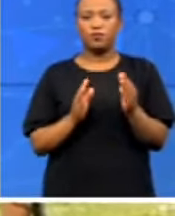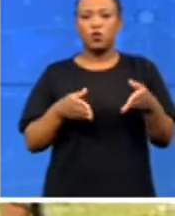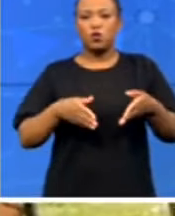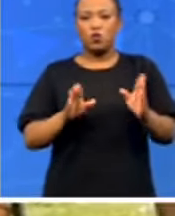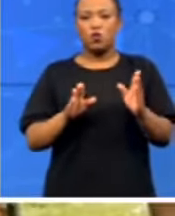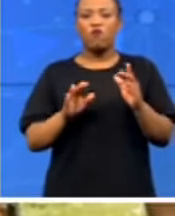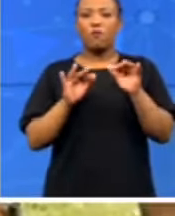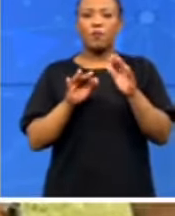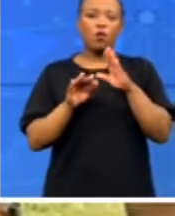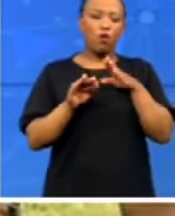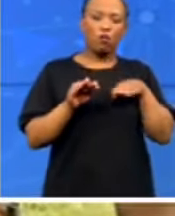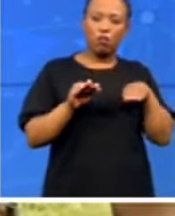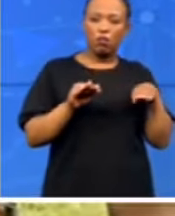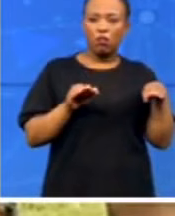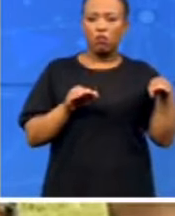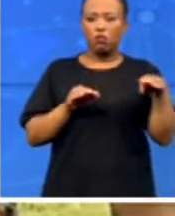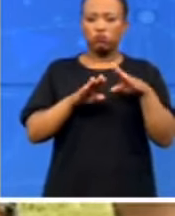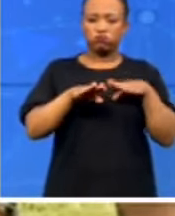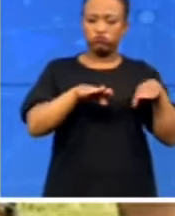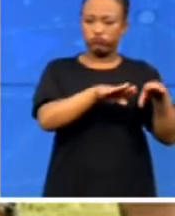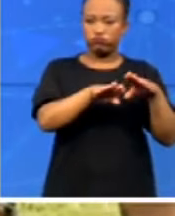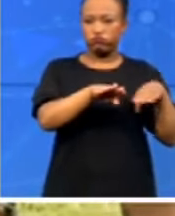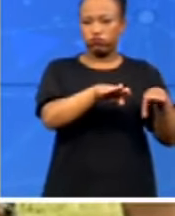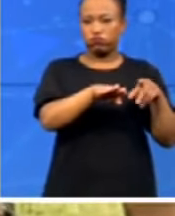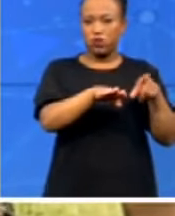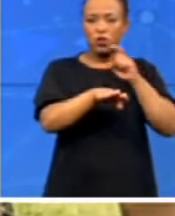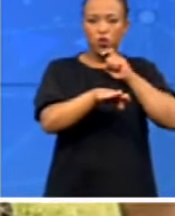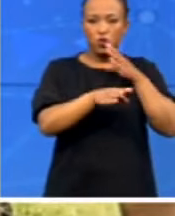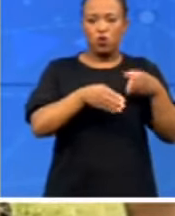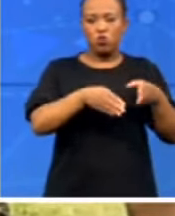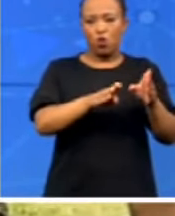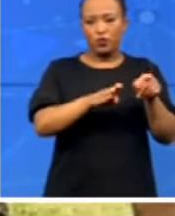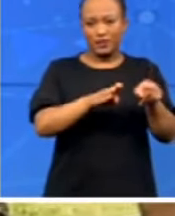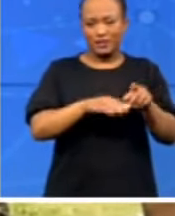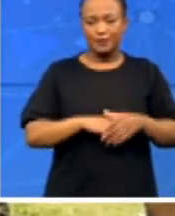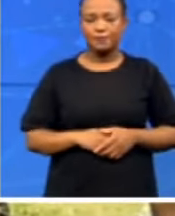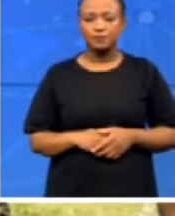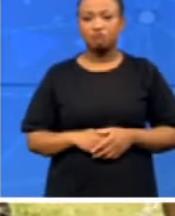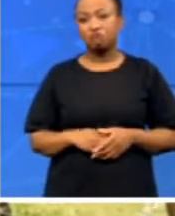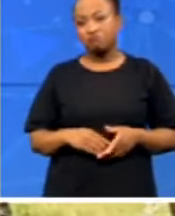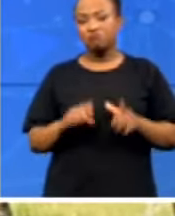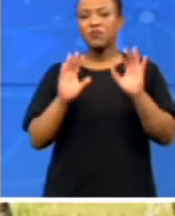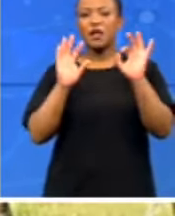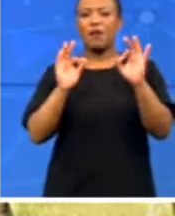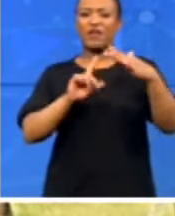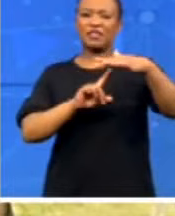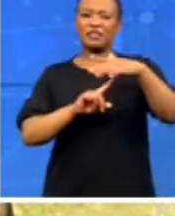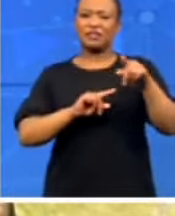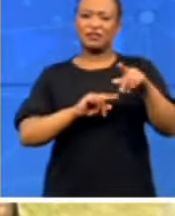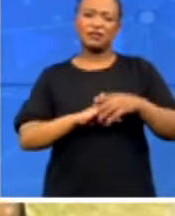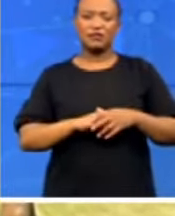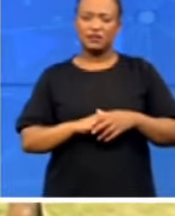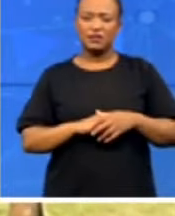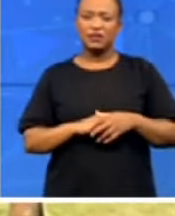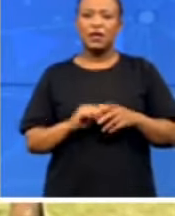is going to be using that stretch of the road. It's not ideal. Ideally, really, really want to have this road up and running